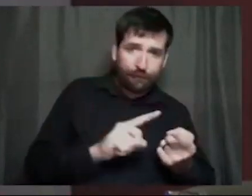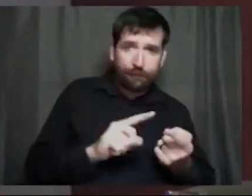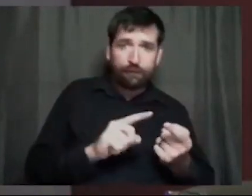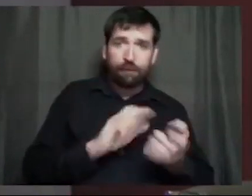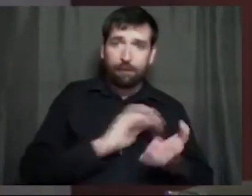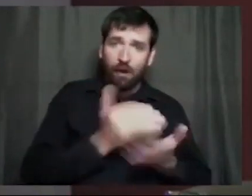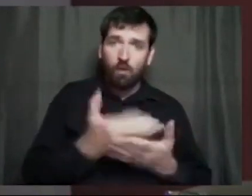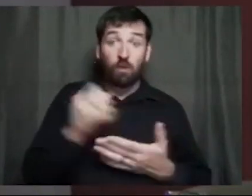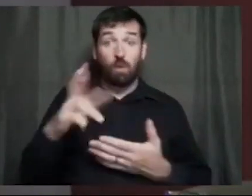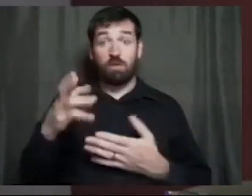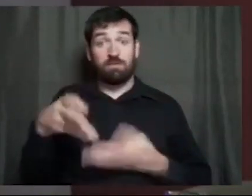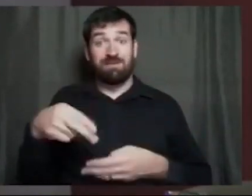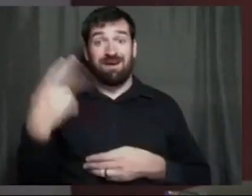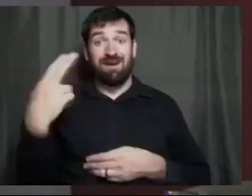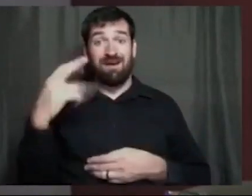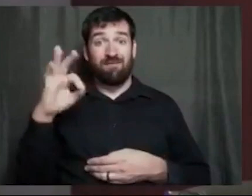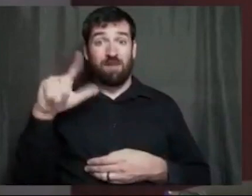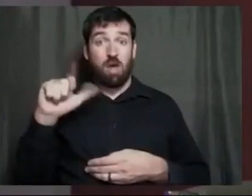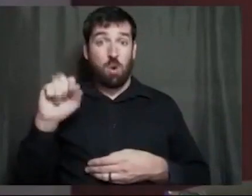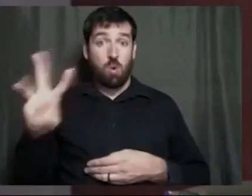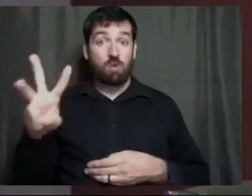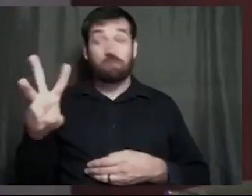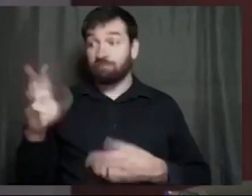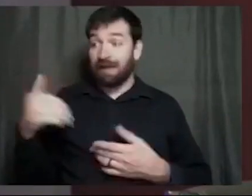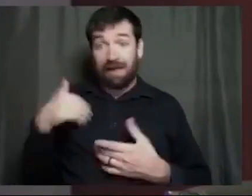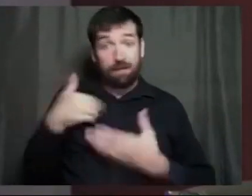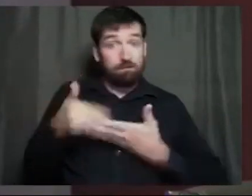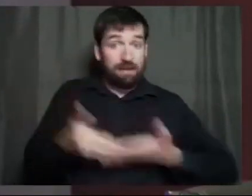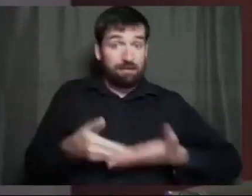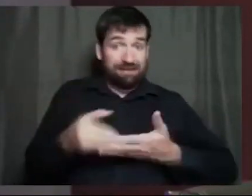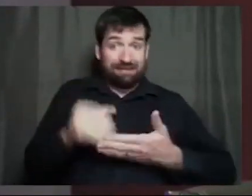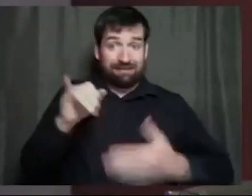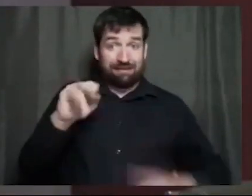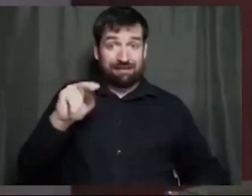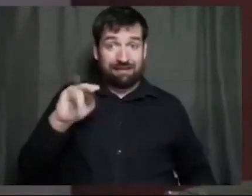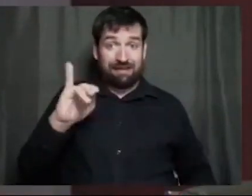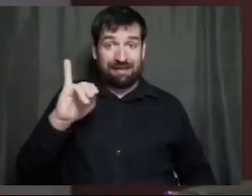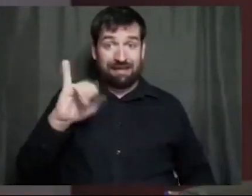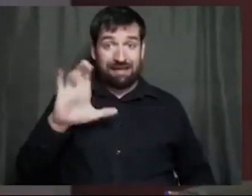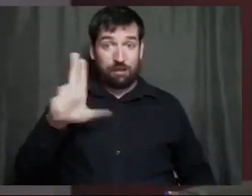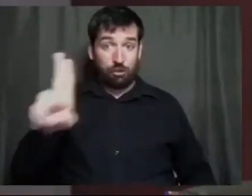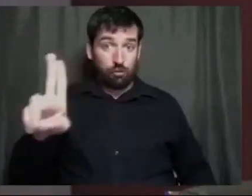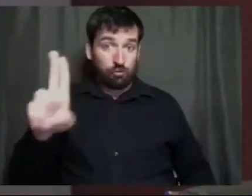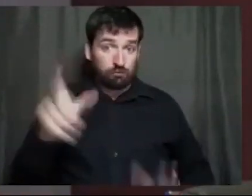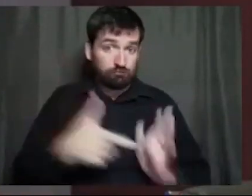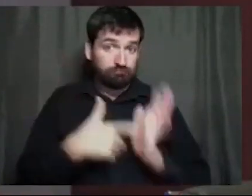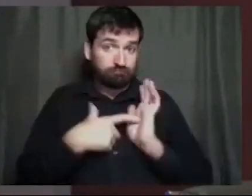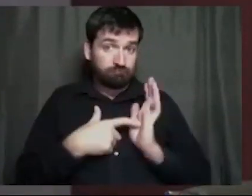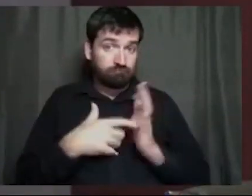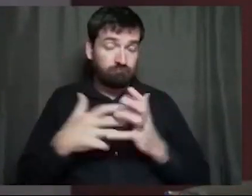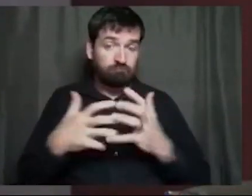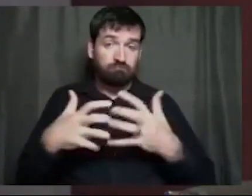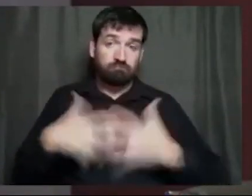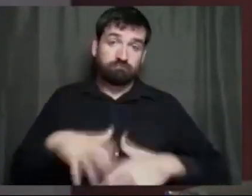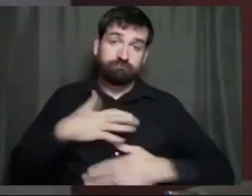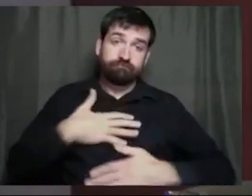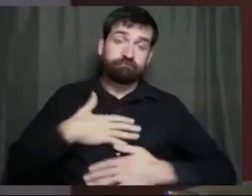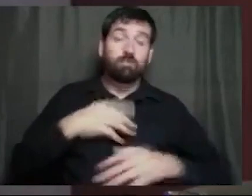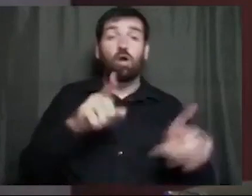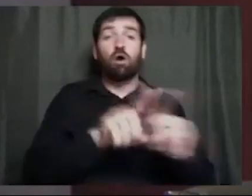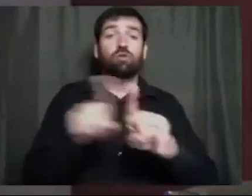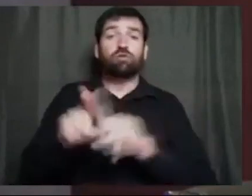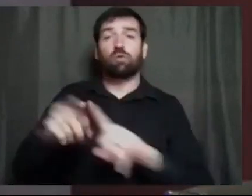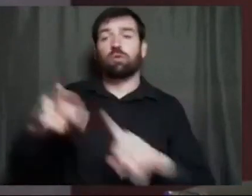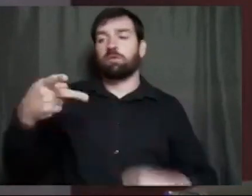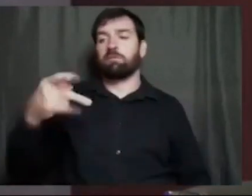in a ventilator. We've had babies in the NICU who needed ventilator support from COVID, and we've had children in the PICU as well.